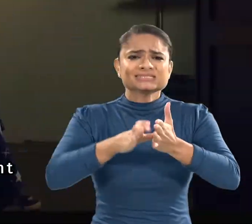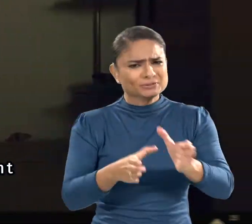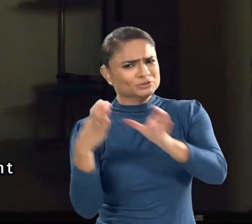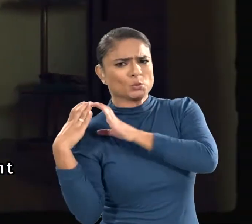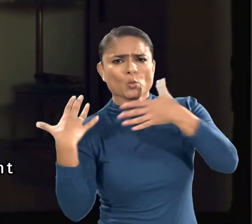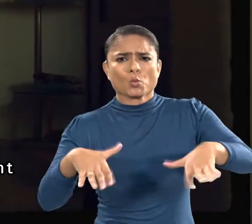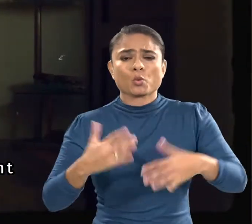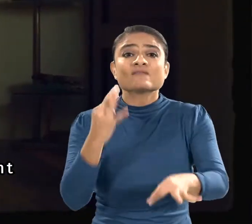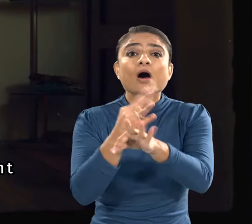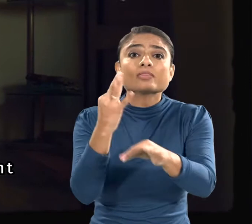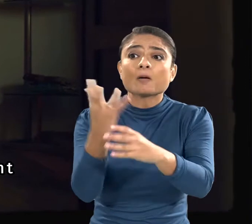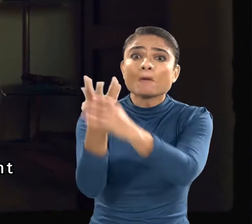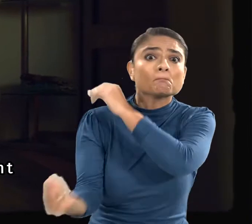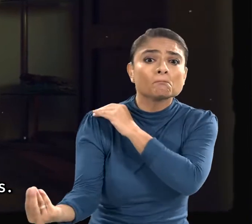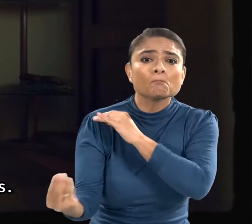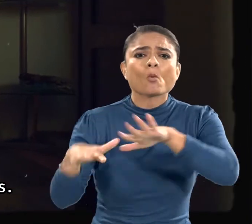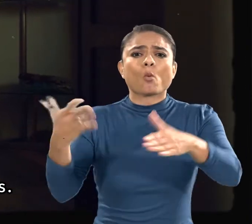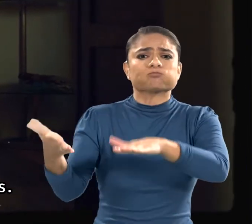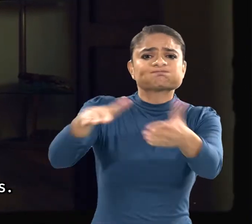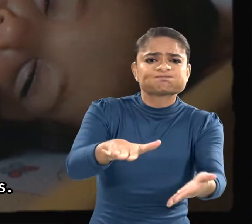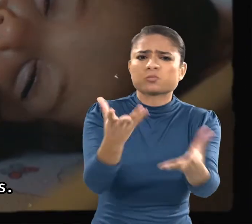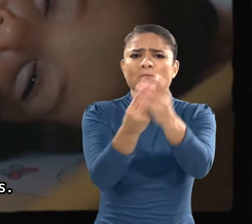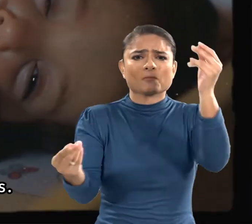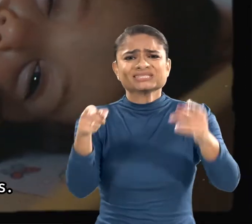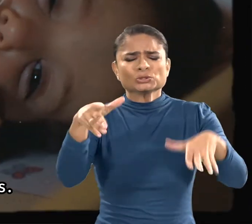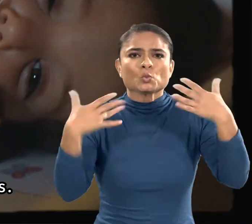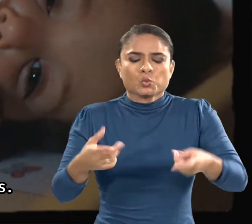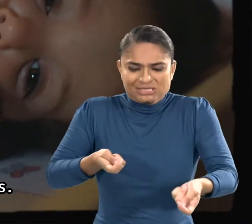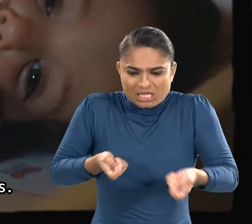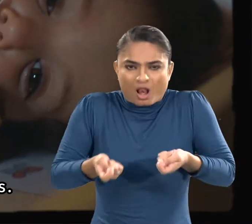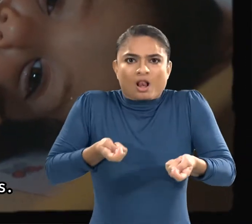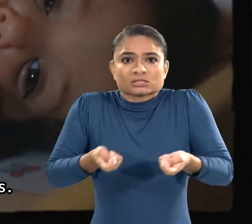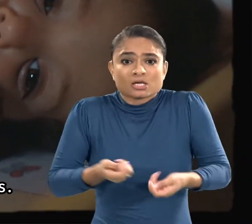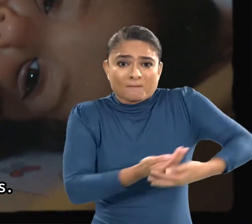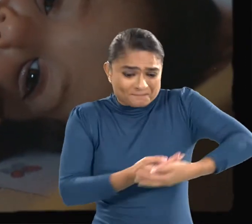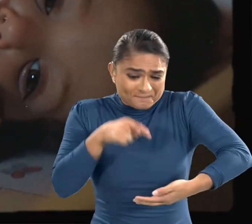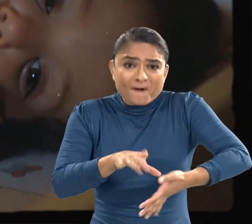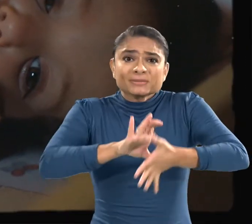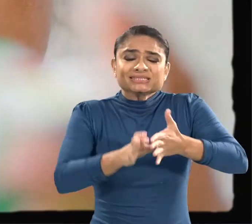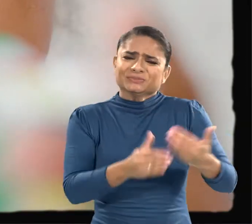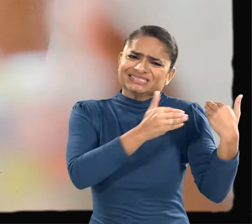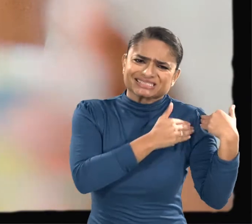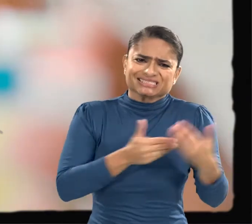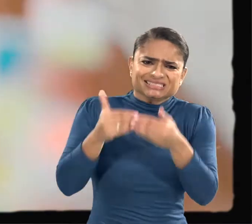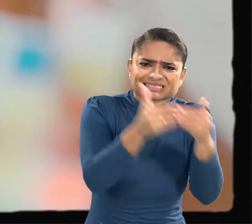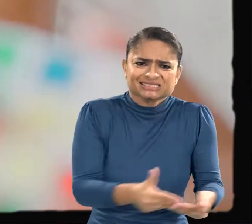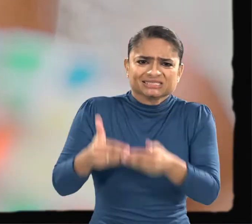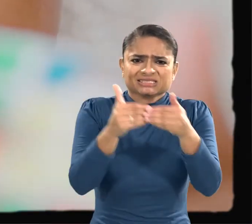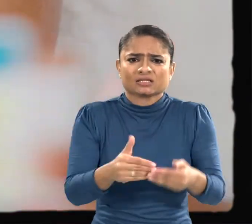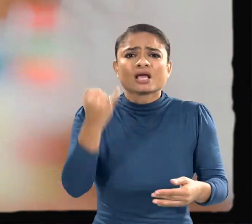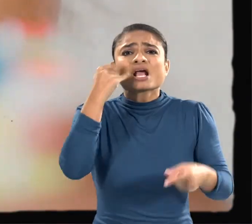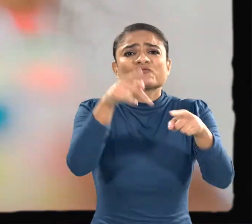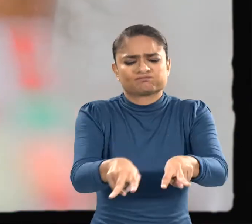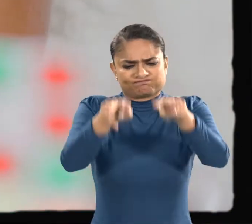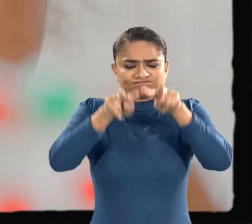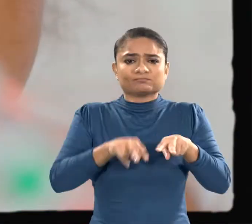children, especially when fathers become absent because of the difficulties of dealing with children with disabilities. And if you look at the statistics in